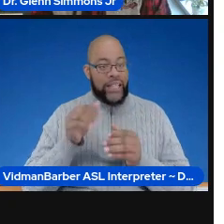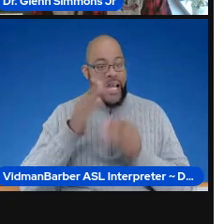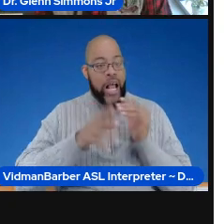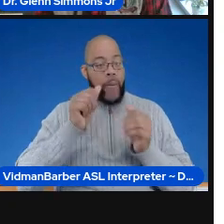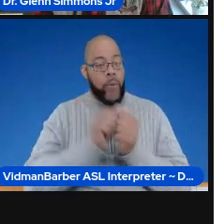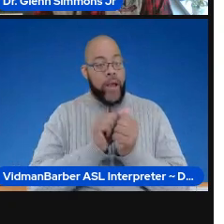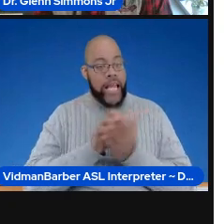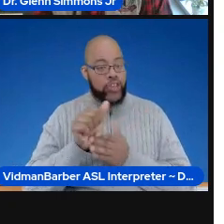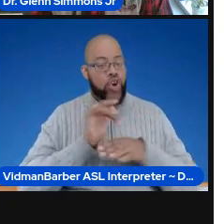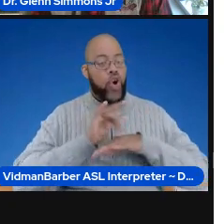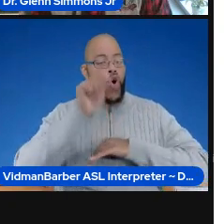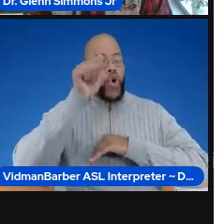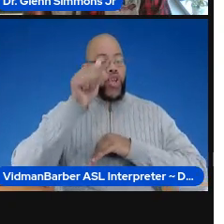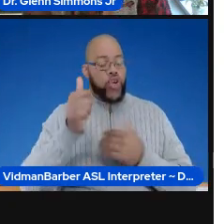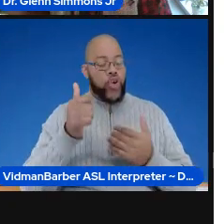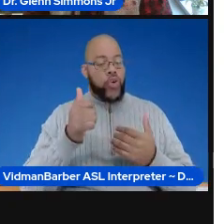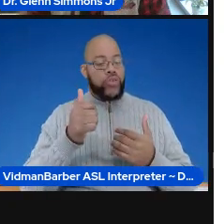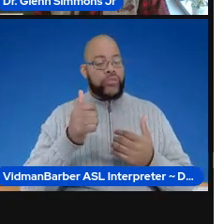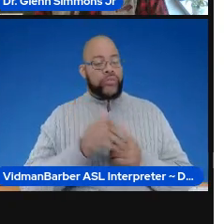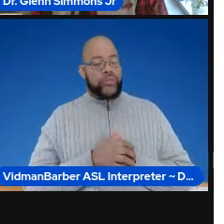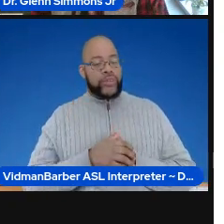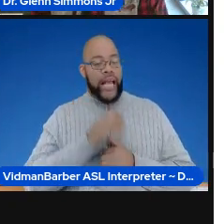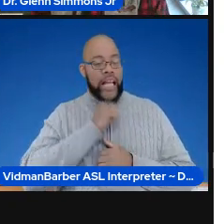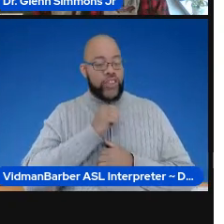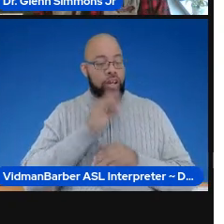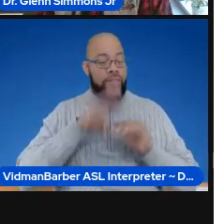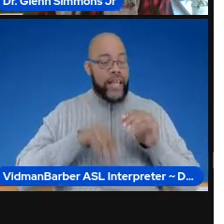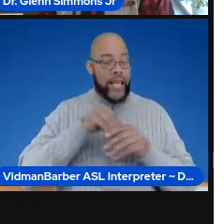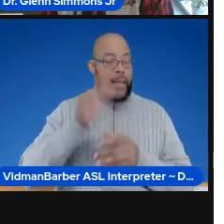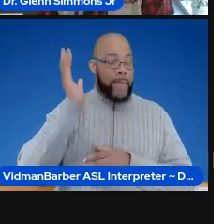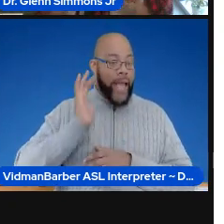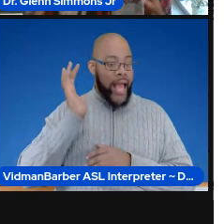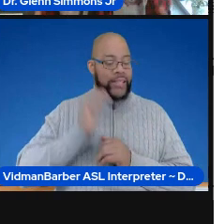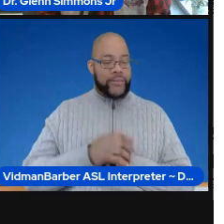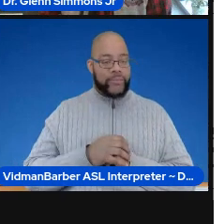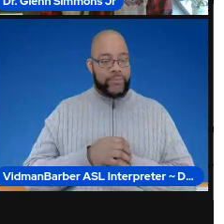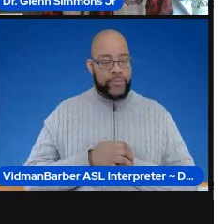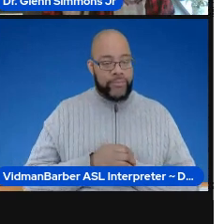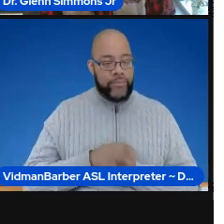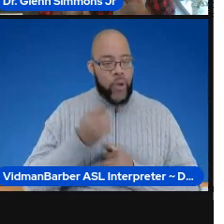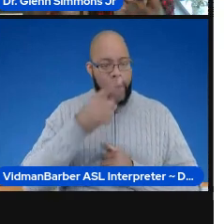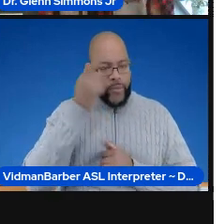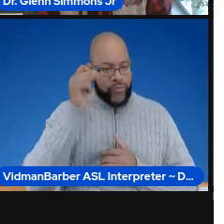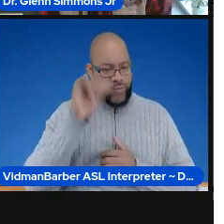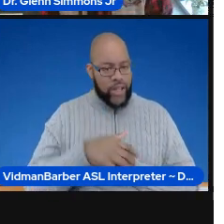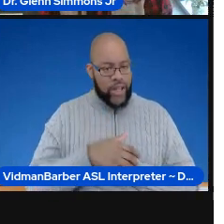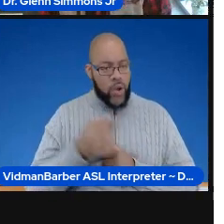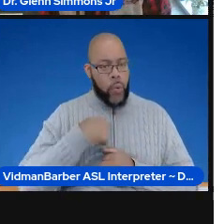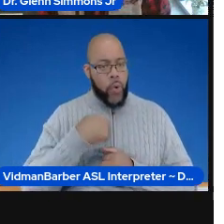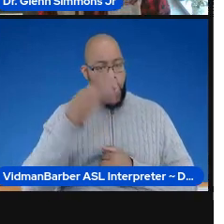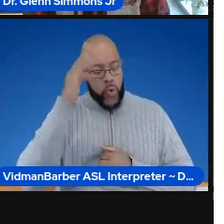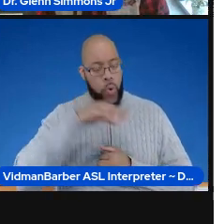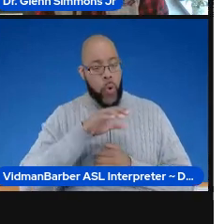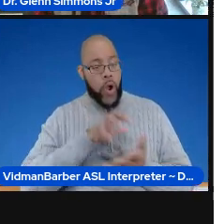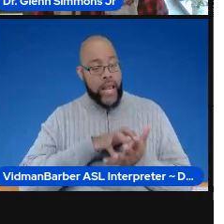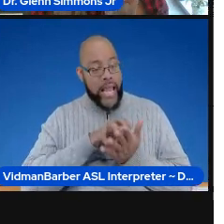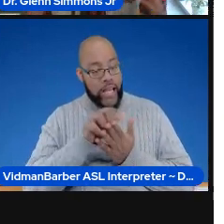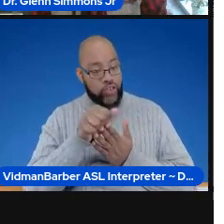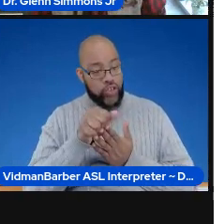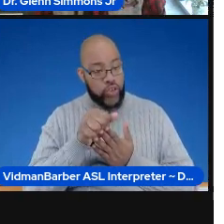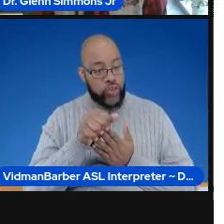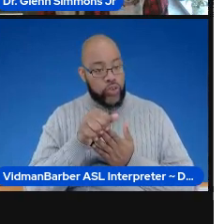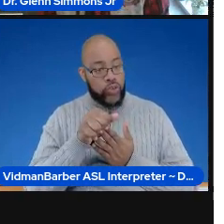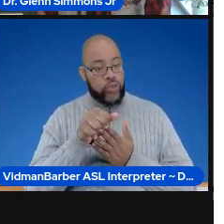cancer at earlier ages than they had in the past. And so because of that, we know that cancer is